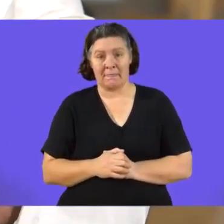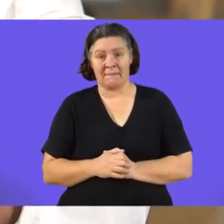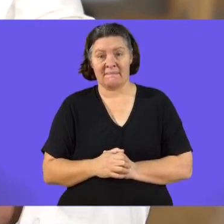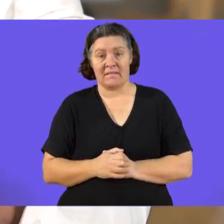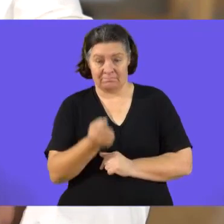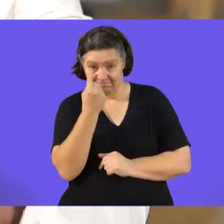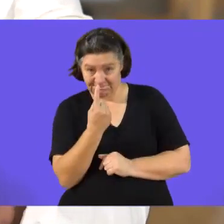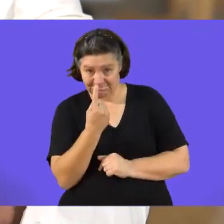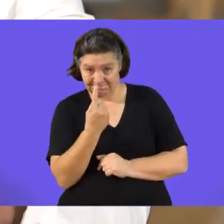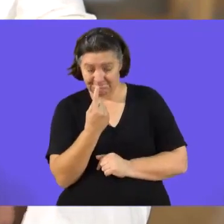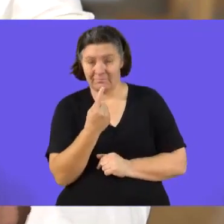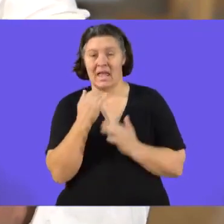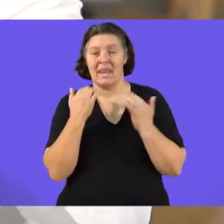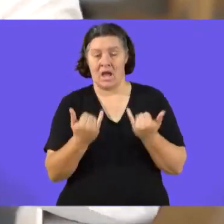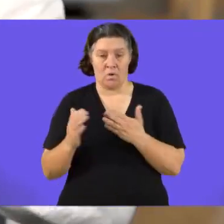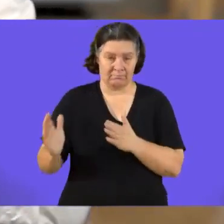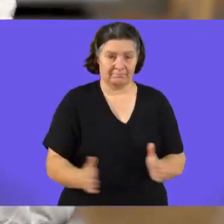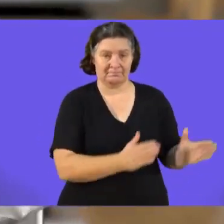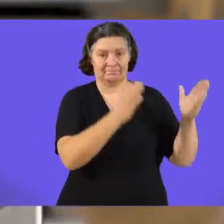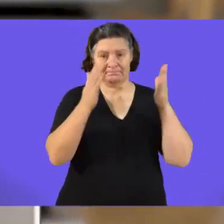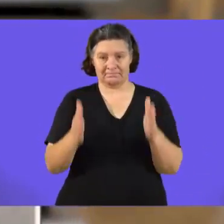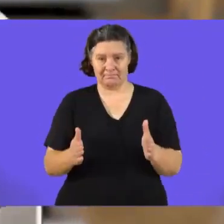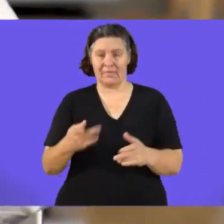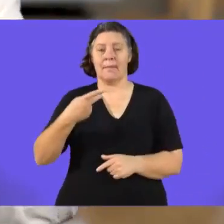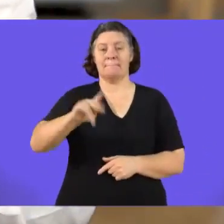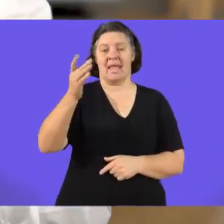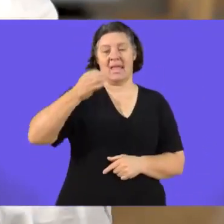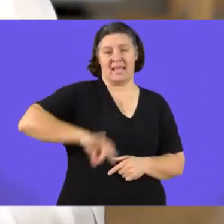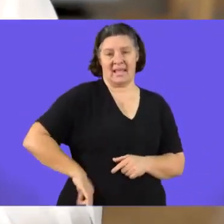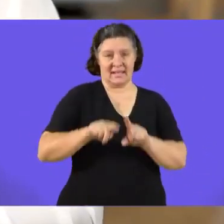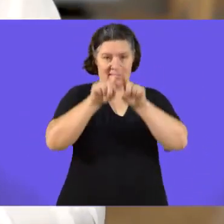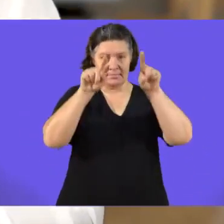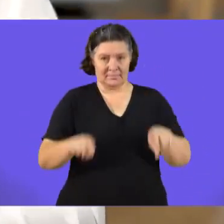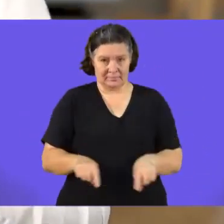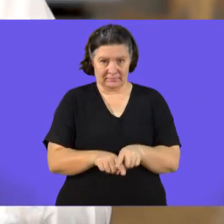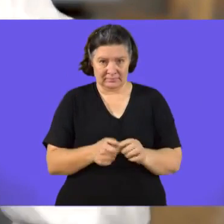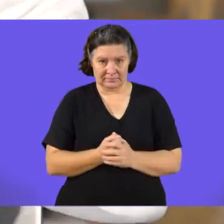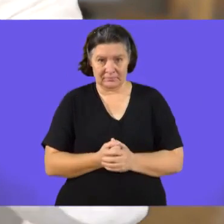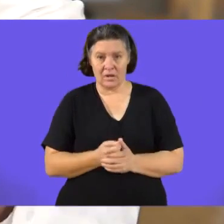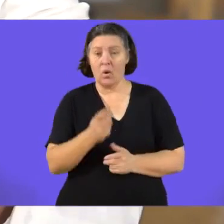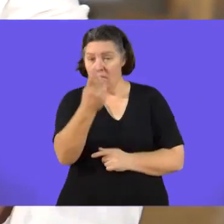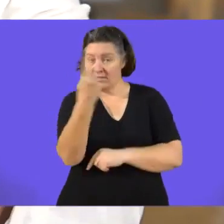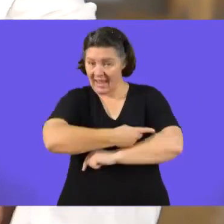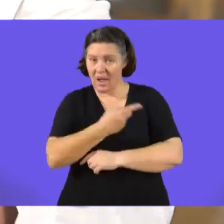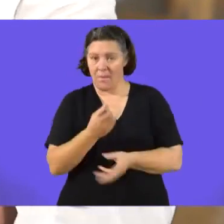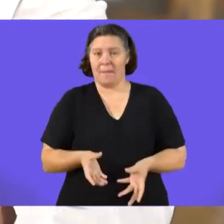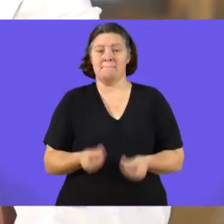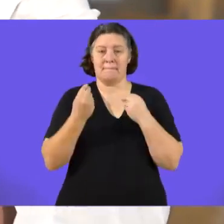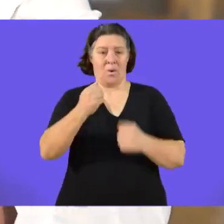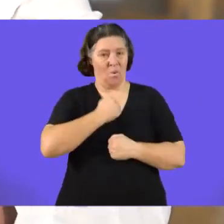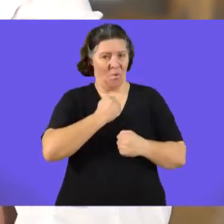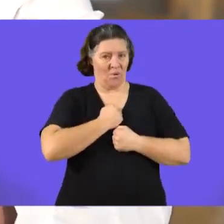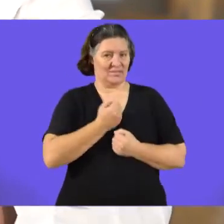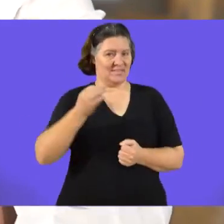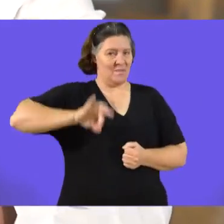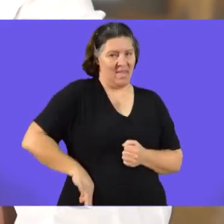makes sense all in all. All right, so now we'll be moving on to payslips. Right, very important. One of these days, you guys will